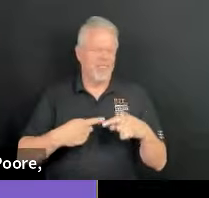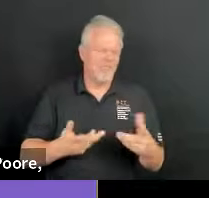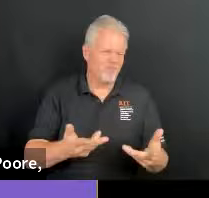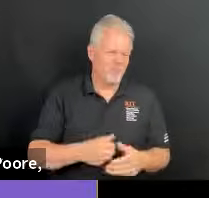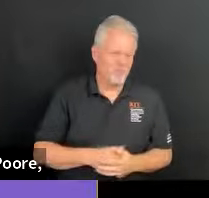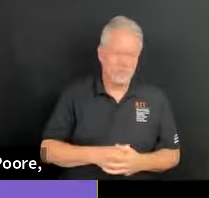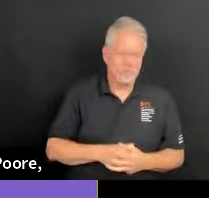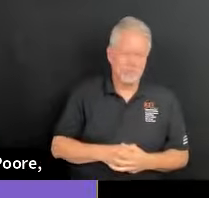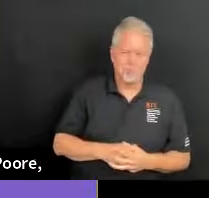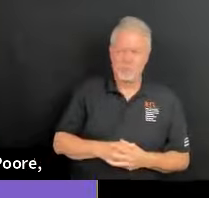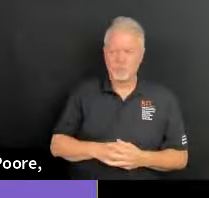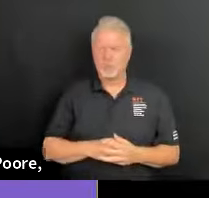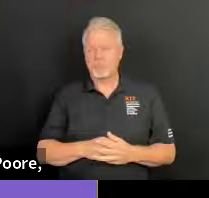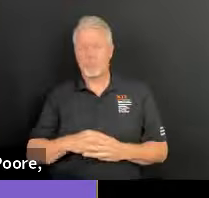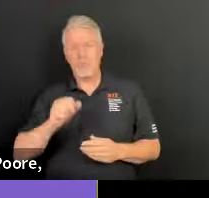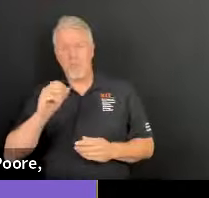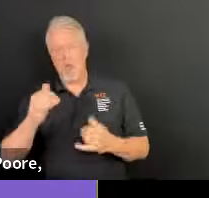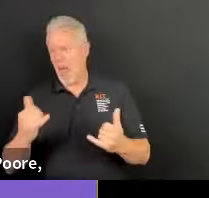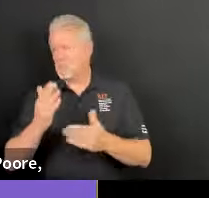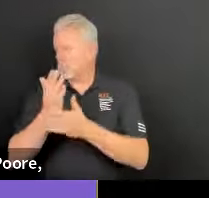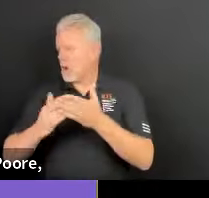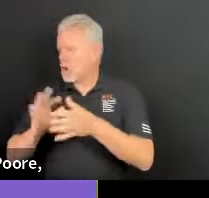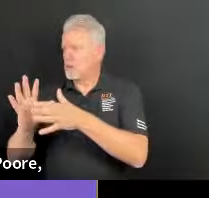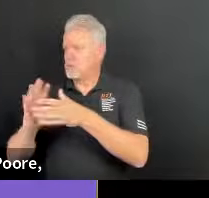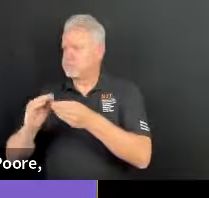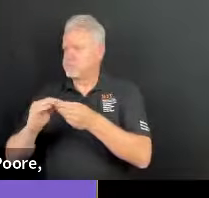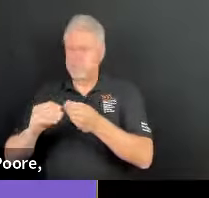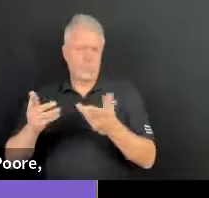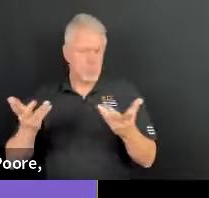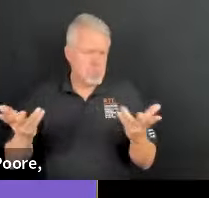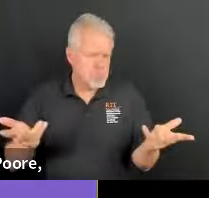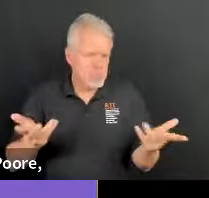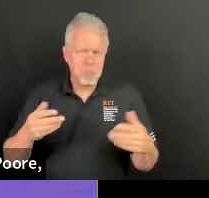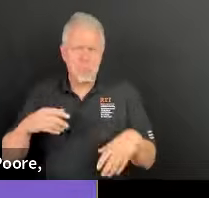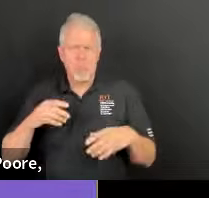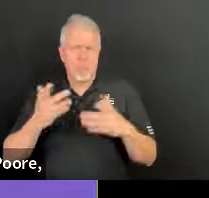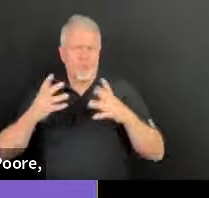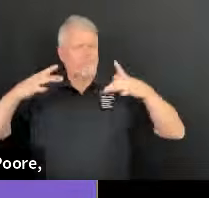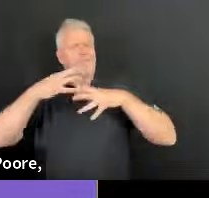it seems like things are kind of in the same cycle that we're running through over and over again.